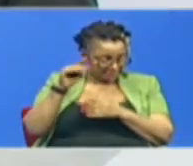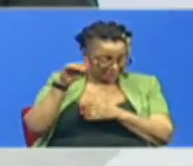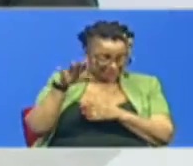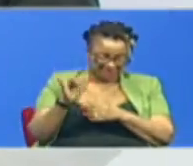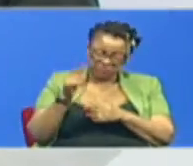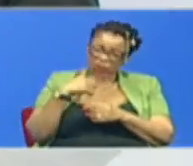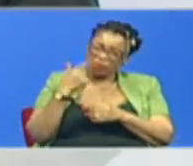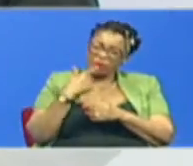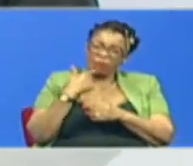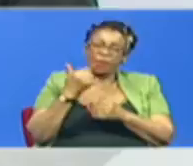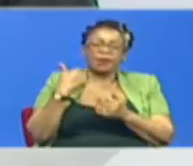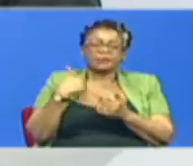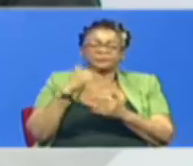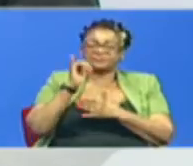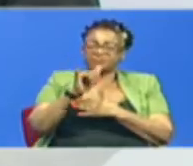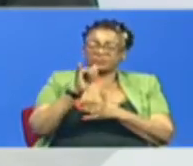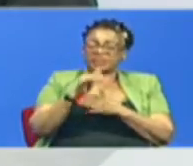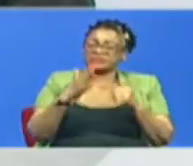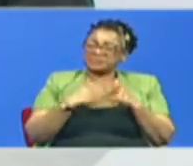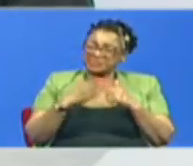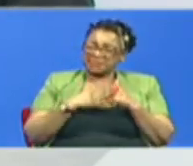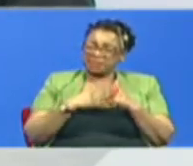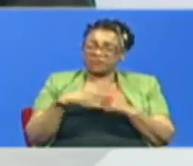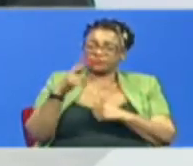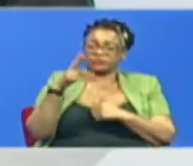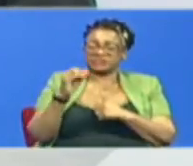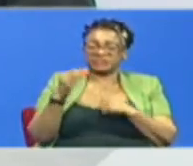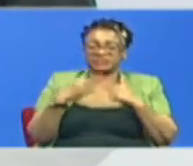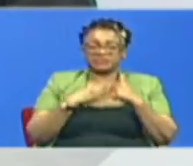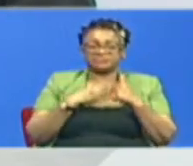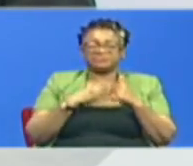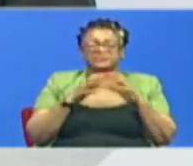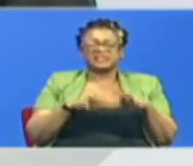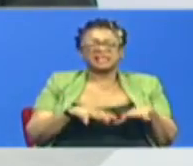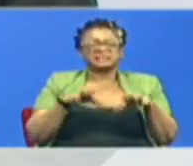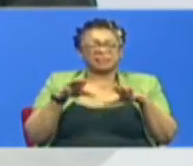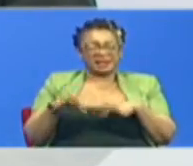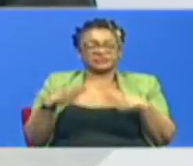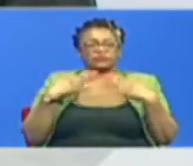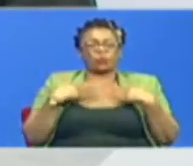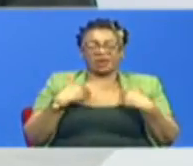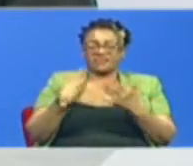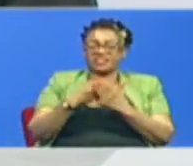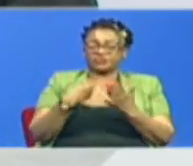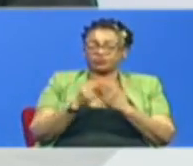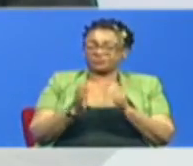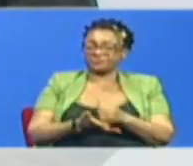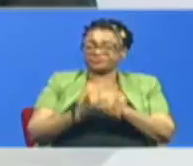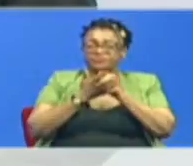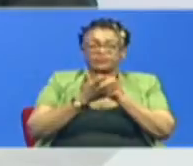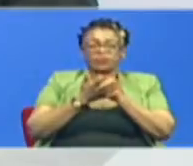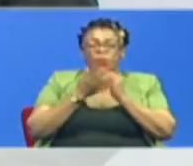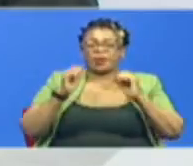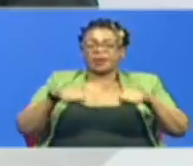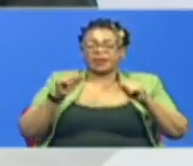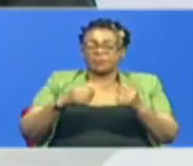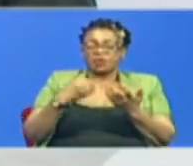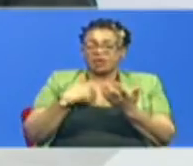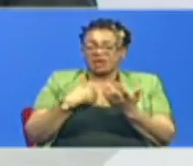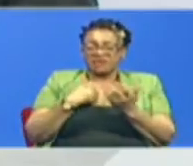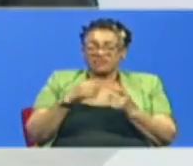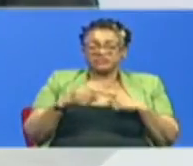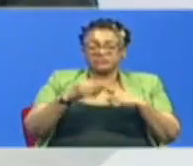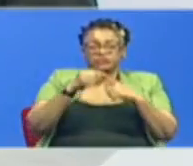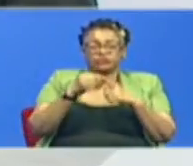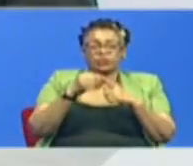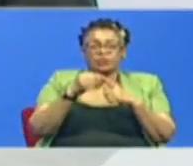his eyesight in September of 2018, is desperately seeking financial assistance to enable him get special treatment. The